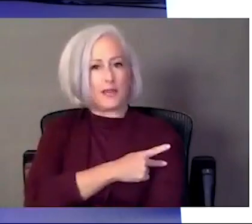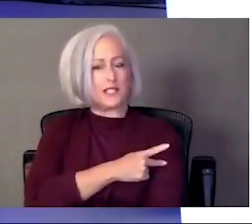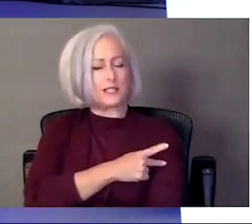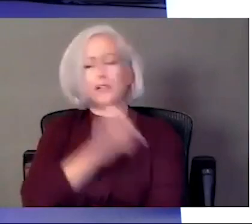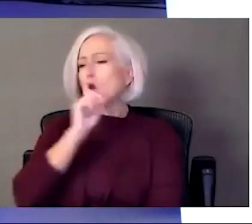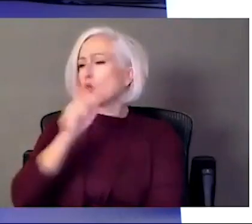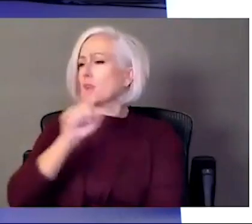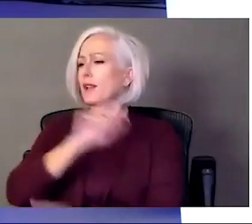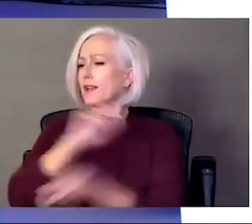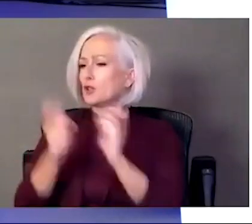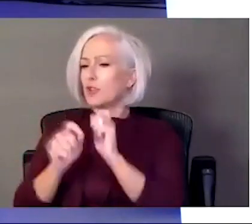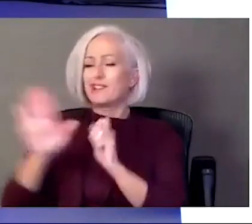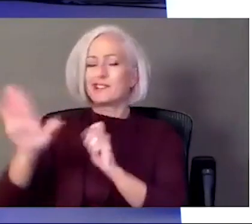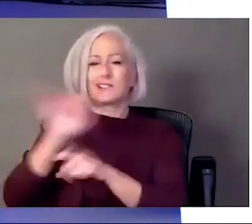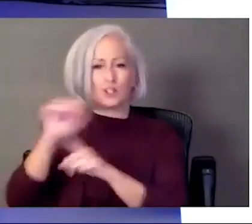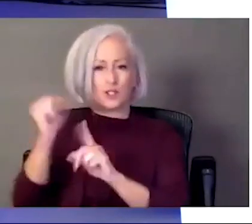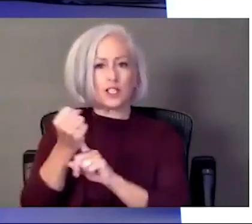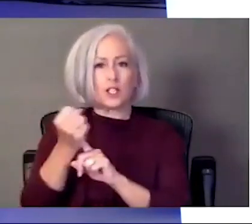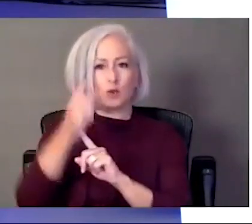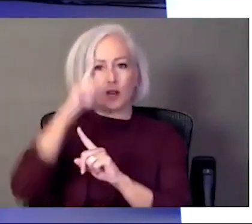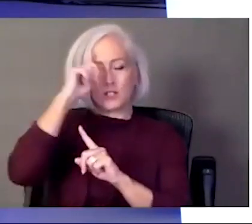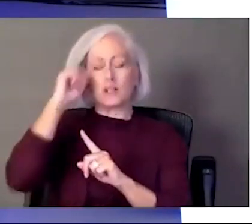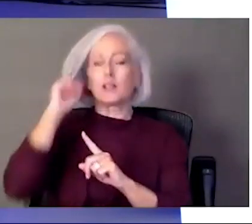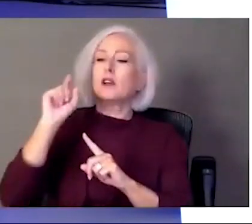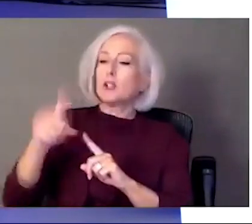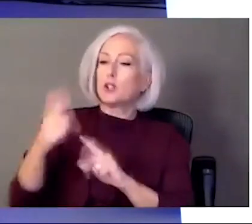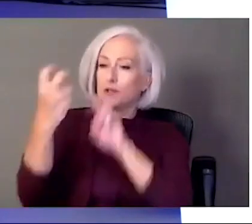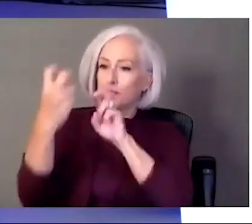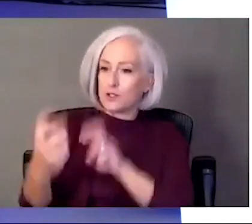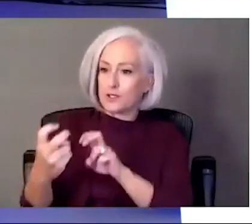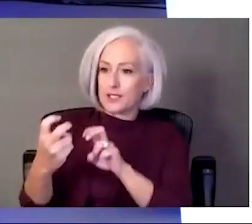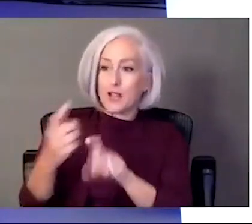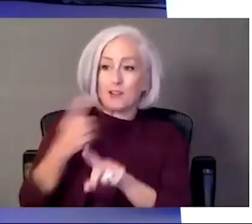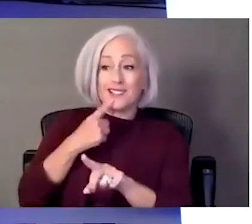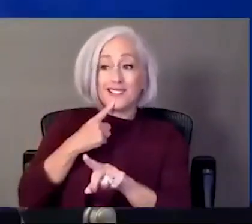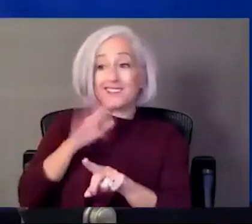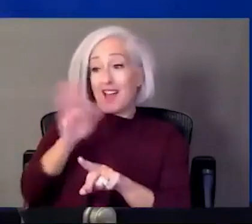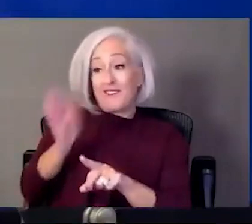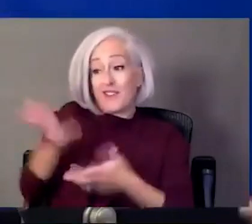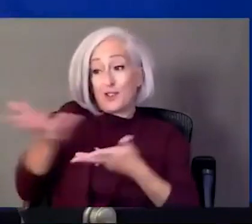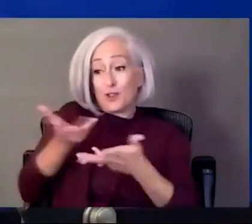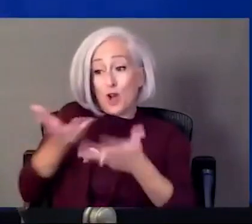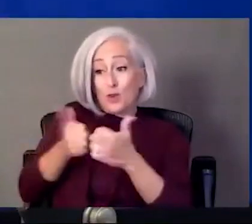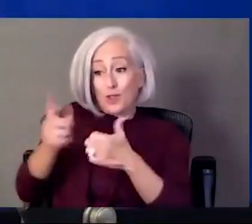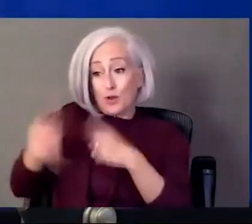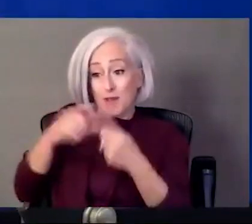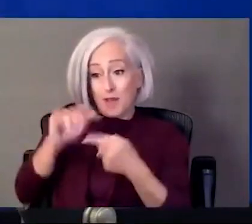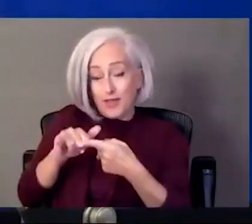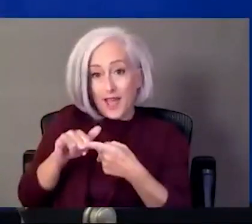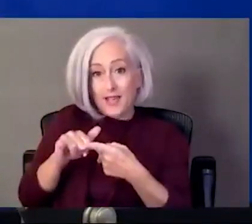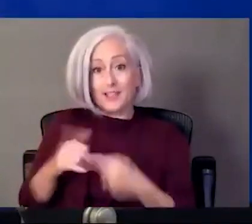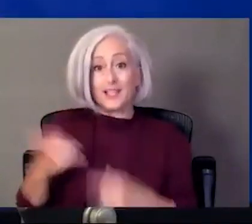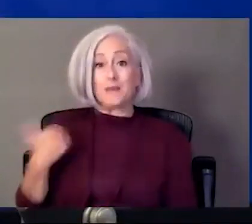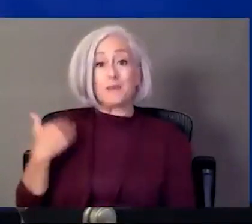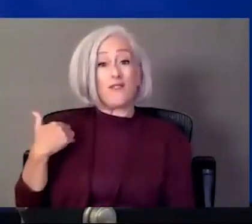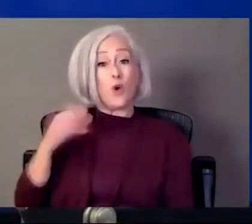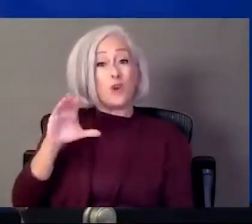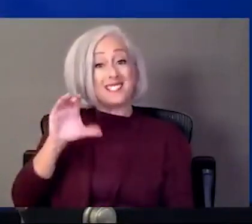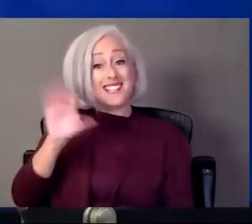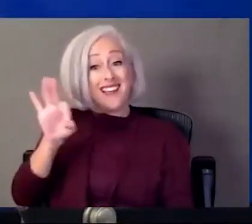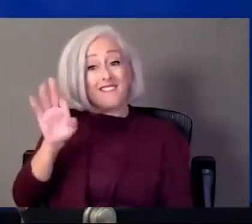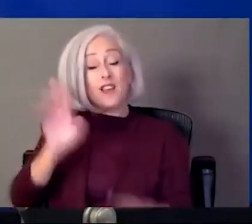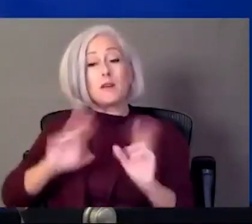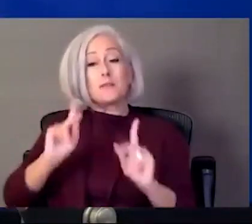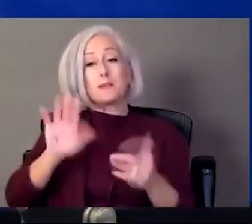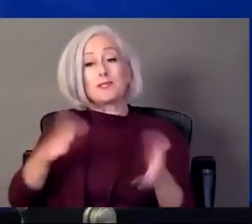you have to sit down and say, okay, this is a conversation I've never had with you. Because when I started CF, people died at 17, right? Yeah, right. Now they're living to be